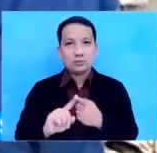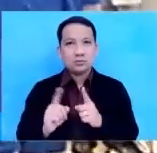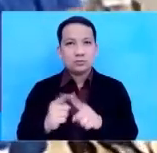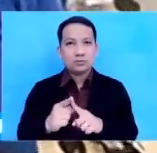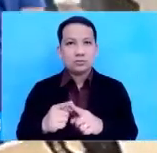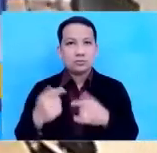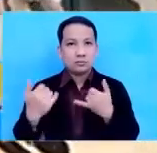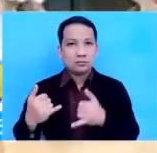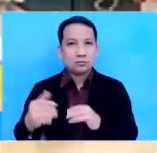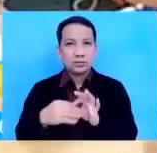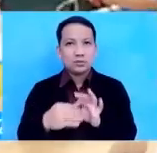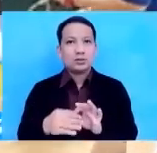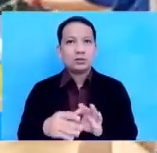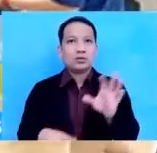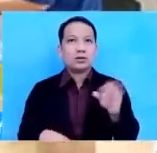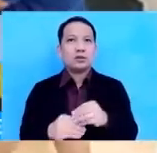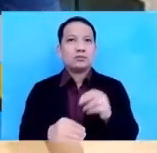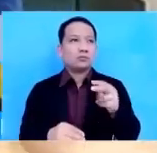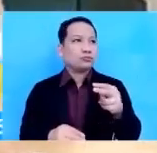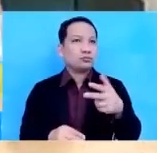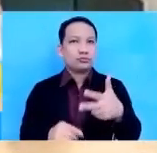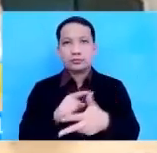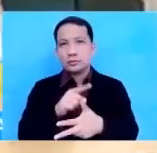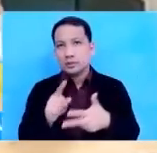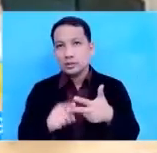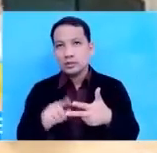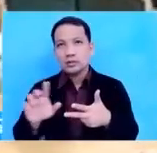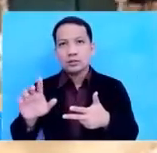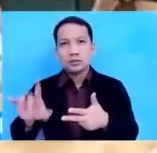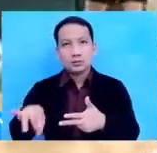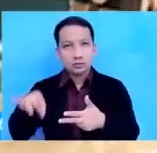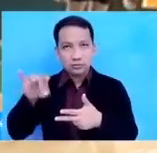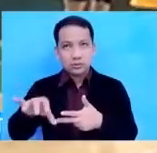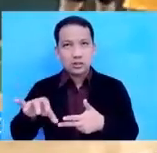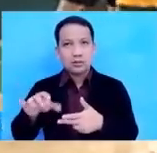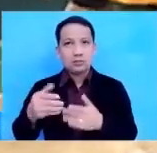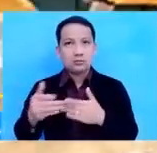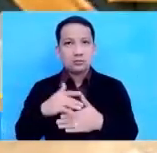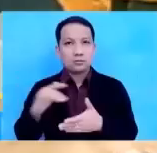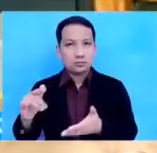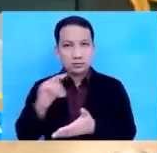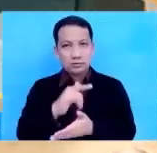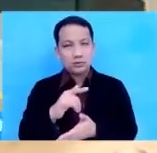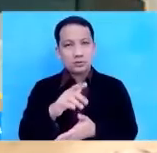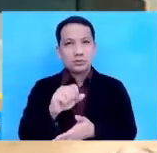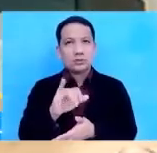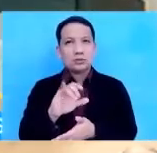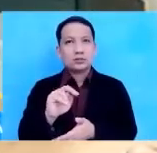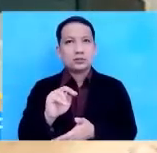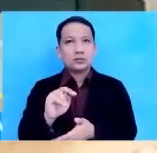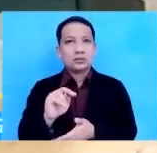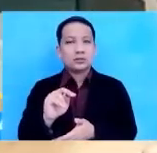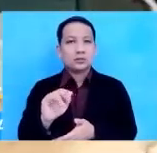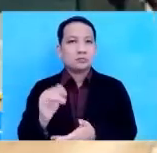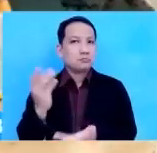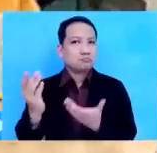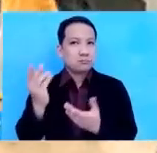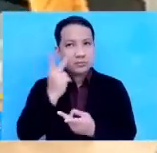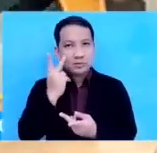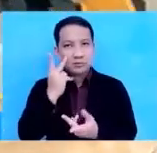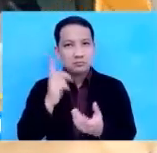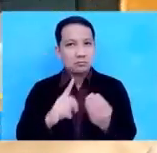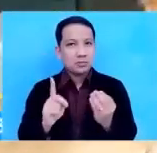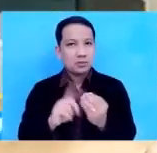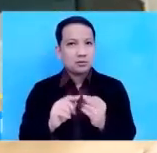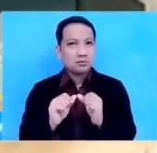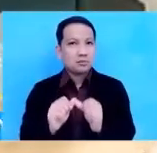games, at least 2 to 3 friendly games in Melbourne before going up to Sydney. So I think